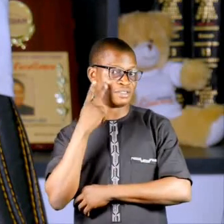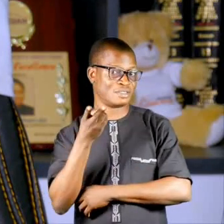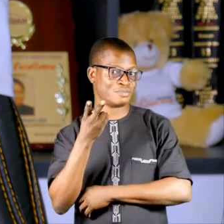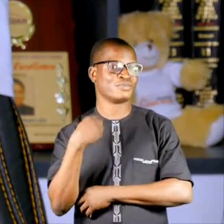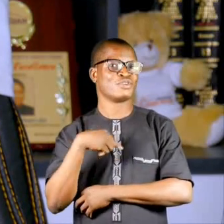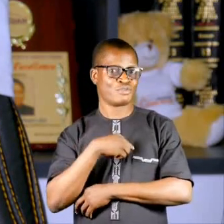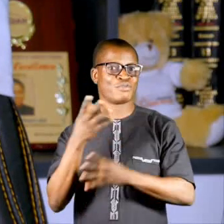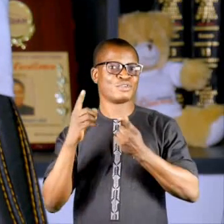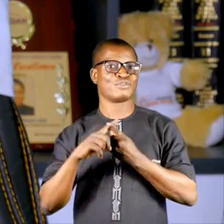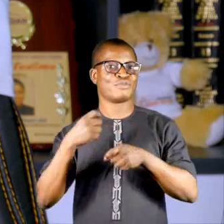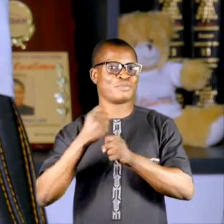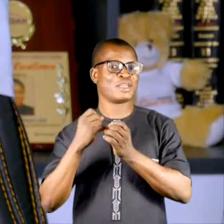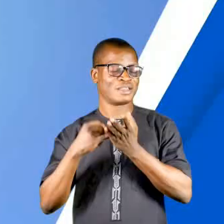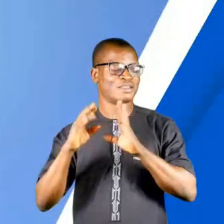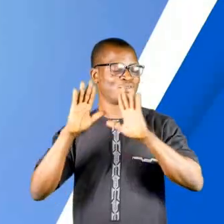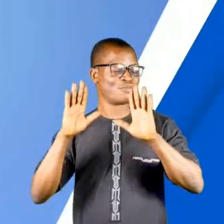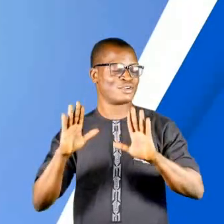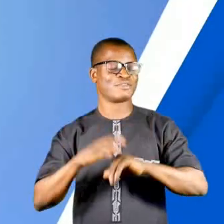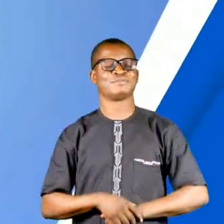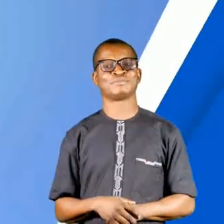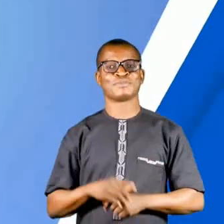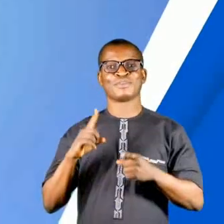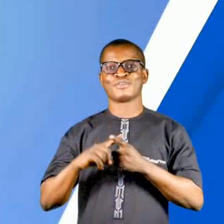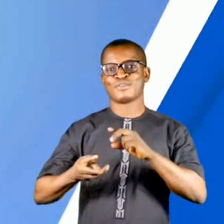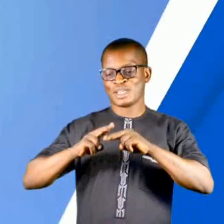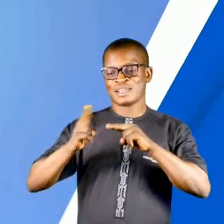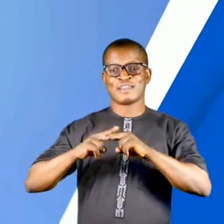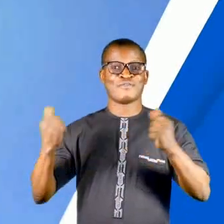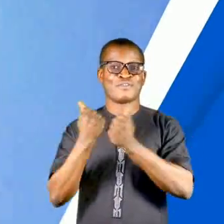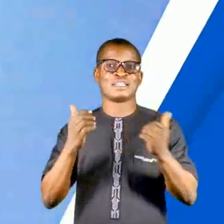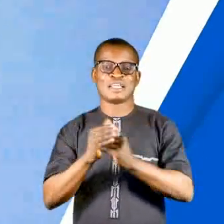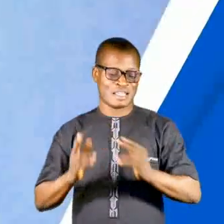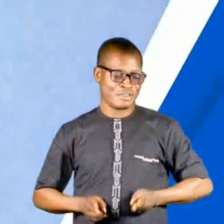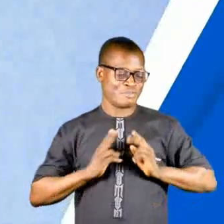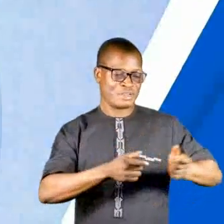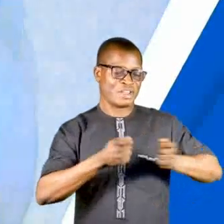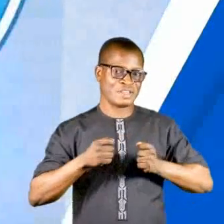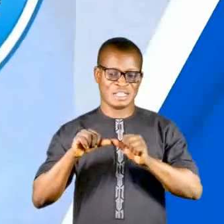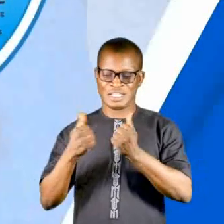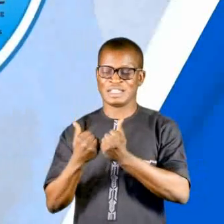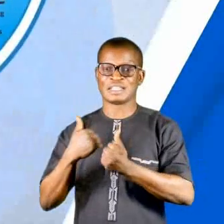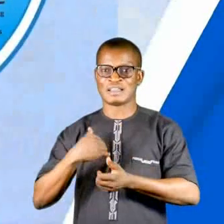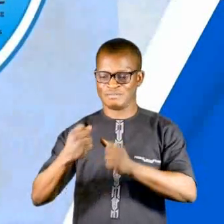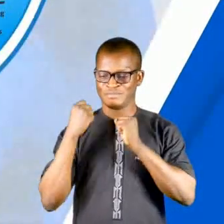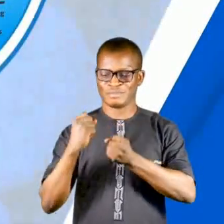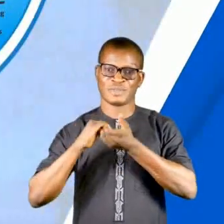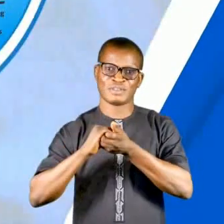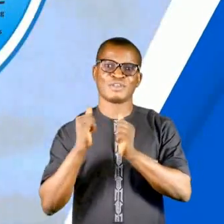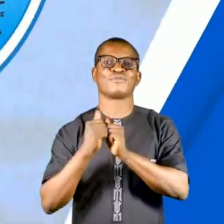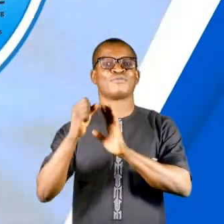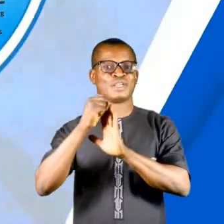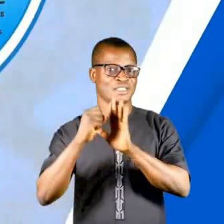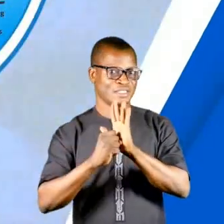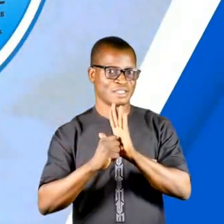2023, so we intend to make a splash. To enhance the fight against human trafficking, the agency will strengthen collaboration with